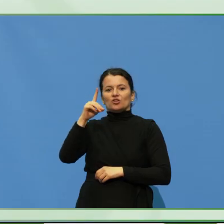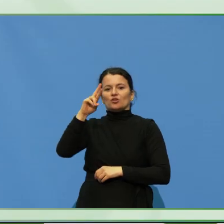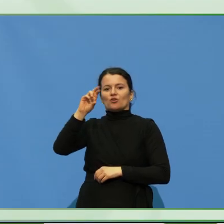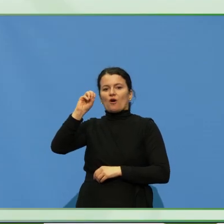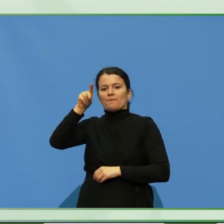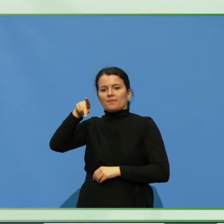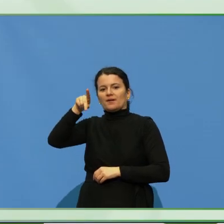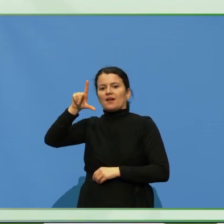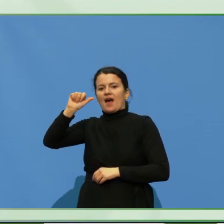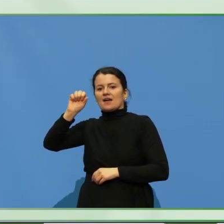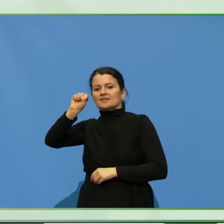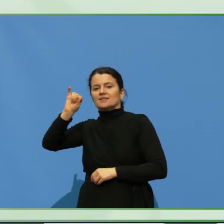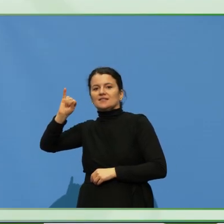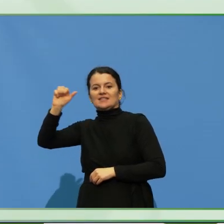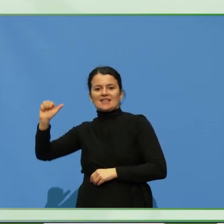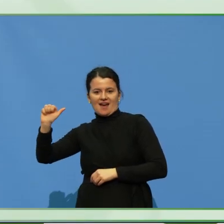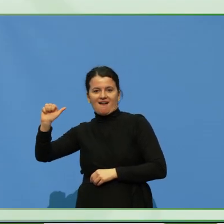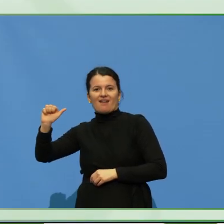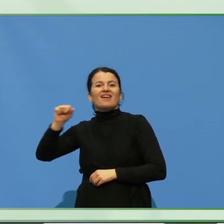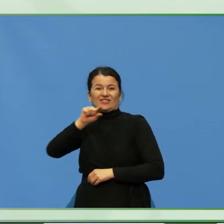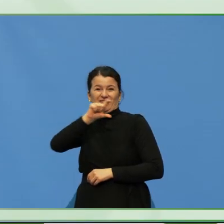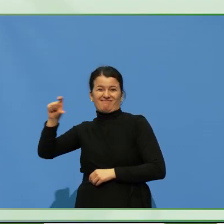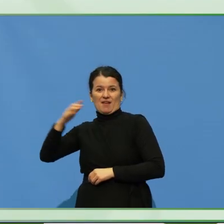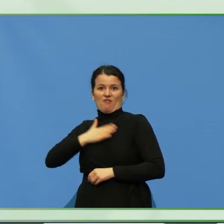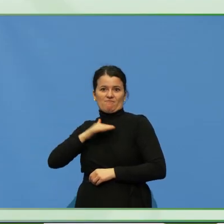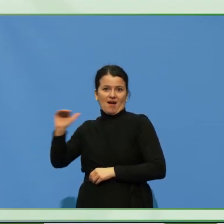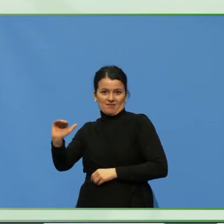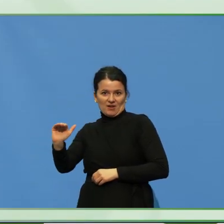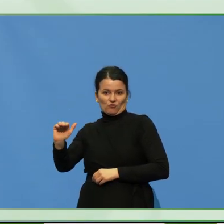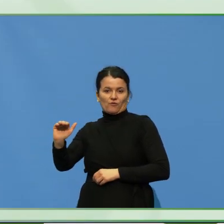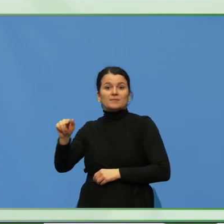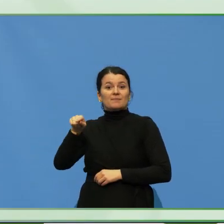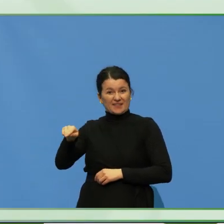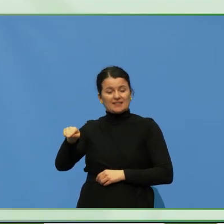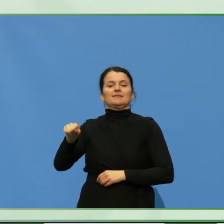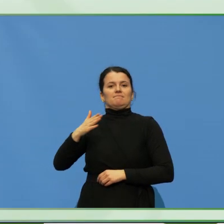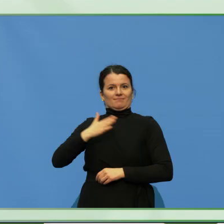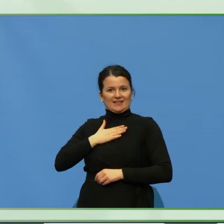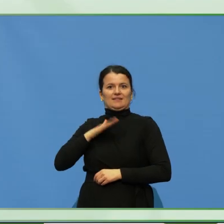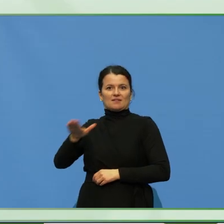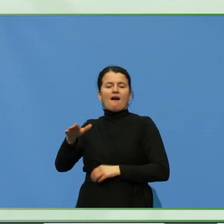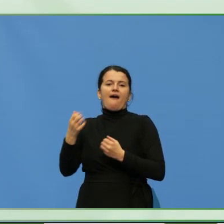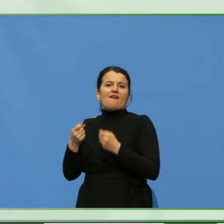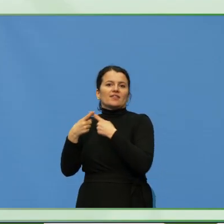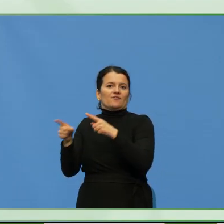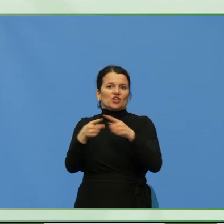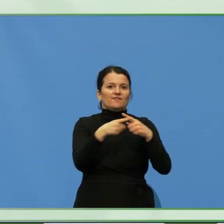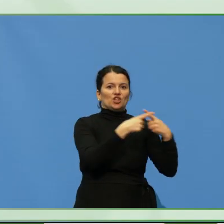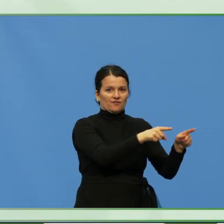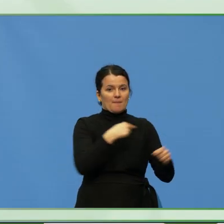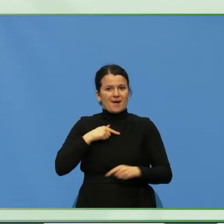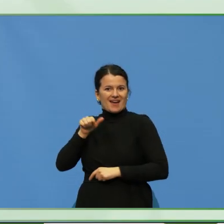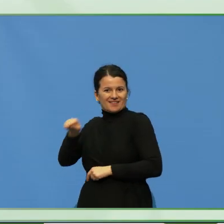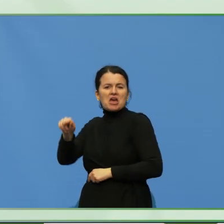Achondroplasia. As I said, it's the most common form of dwarfism. Whilst my torso is average height, my limbs